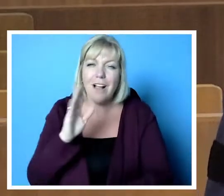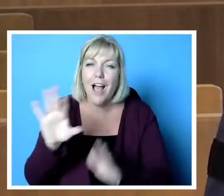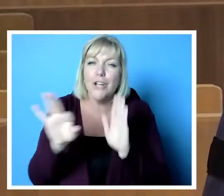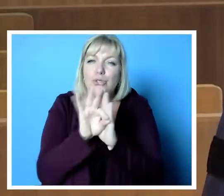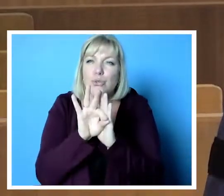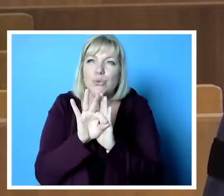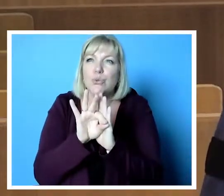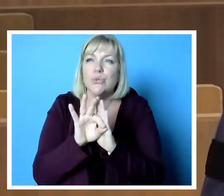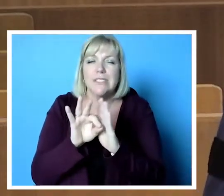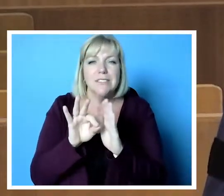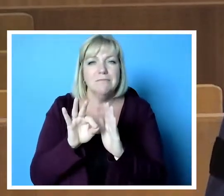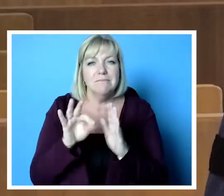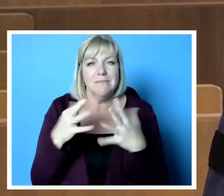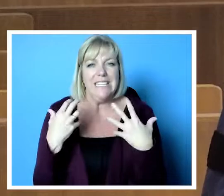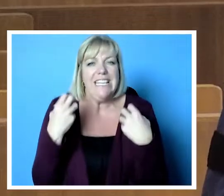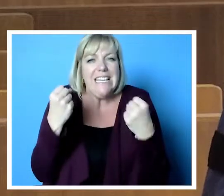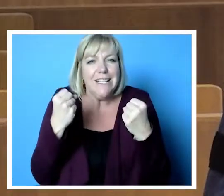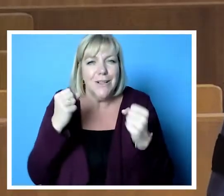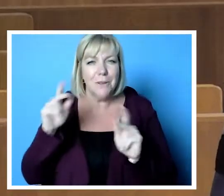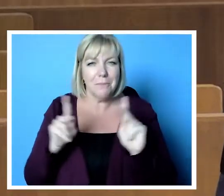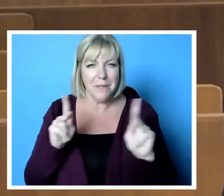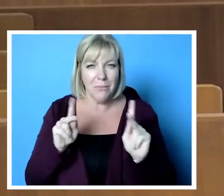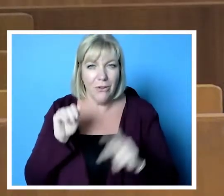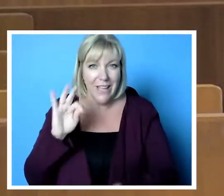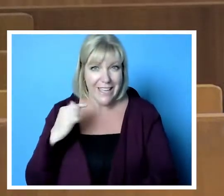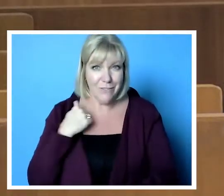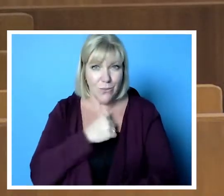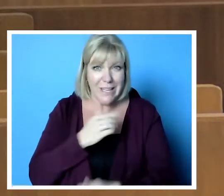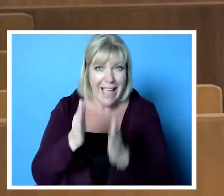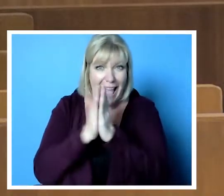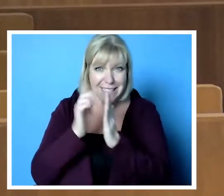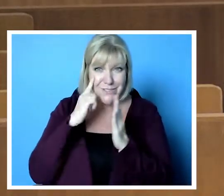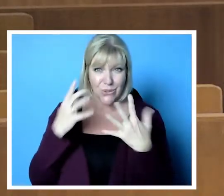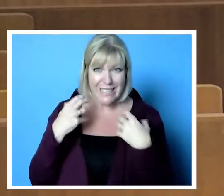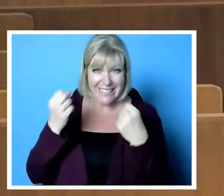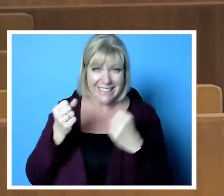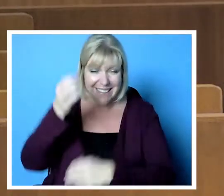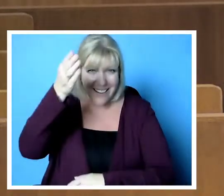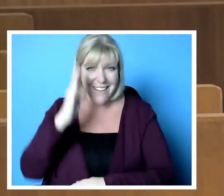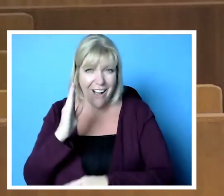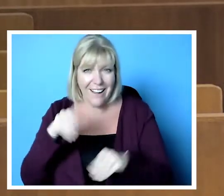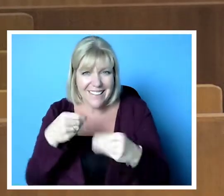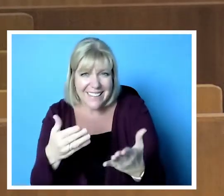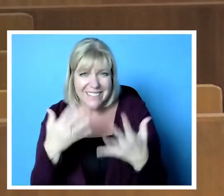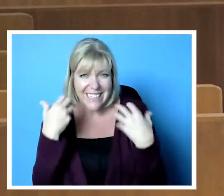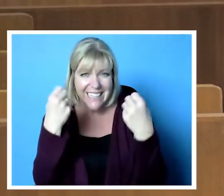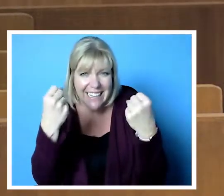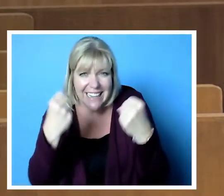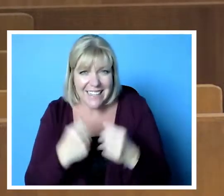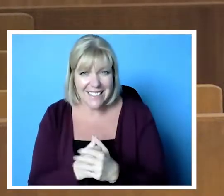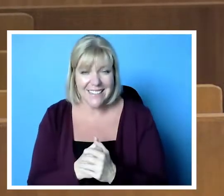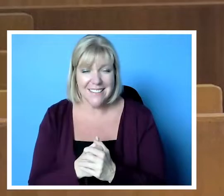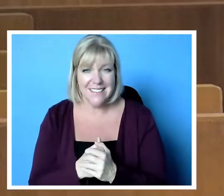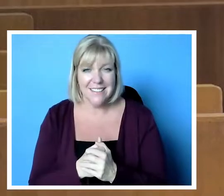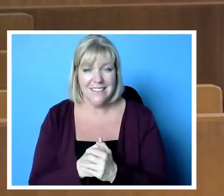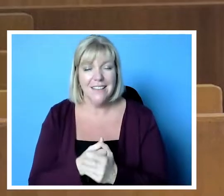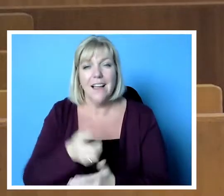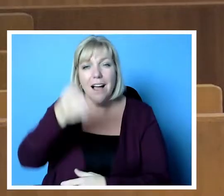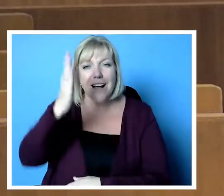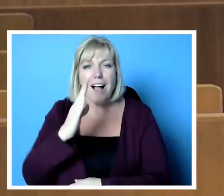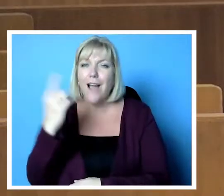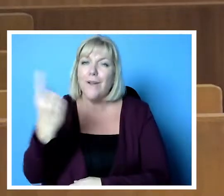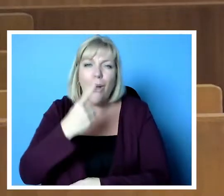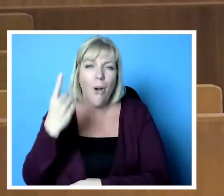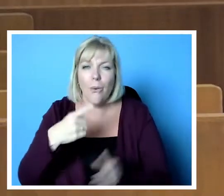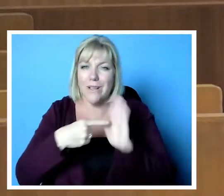whole when we seek healing and wholeness. God always chooses to extend